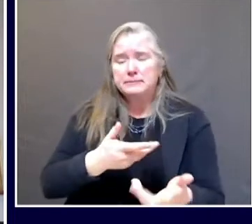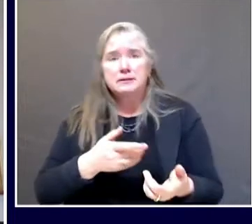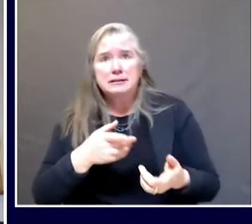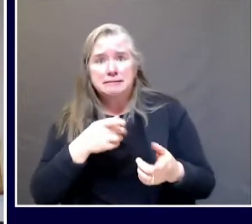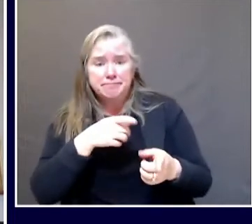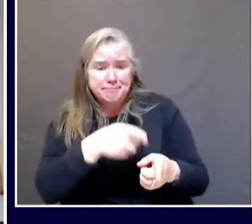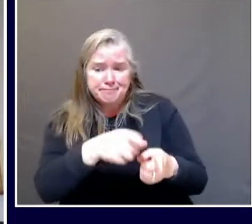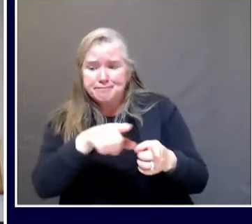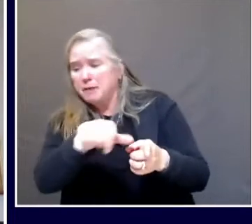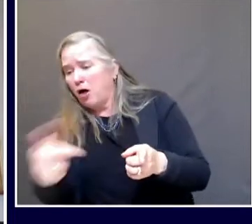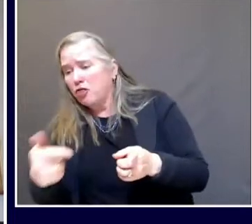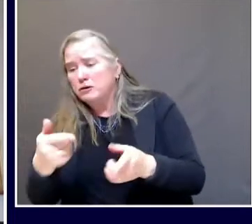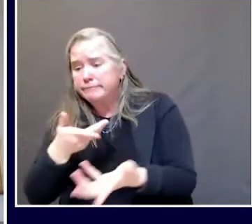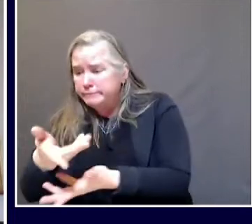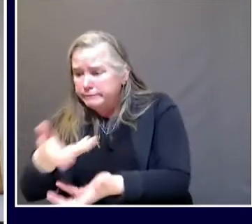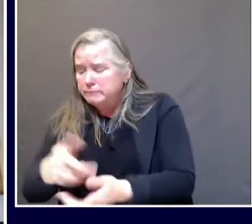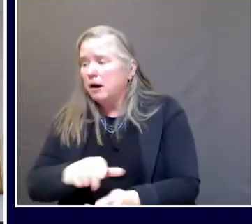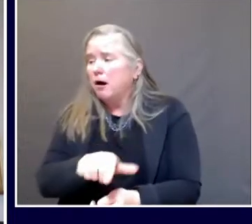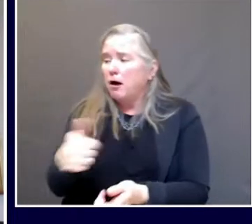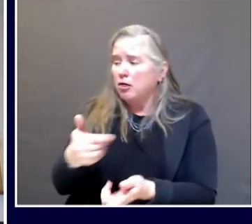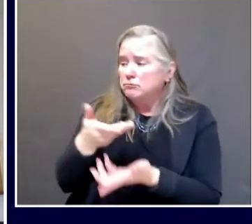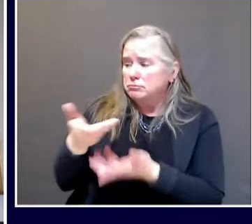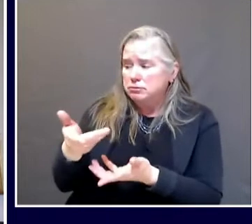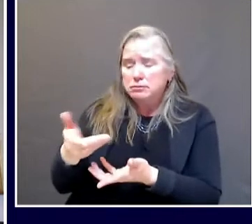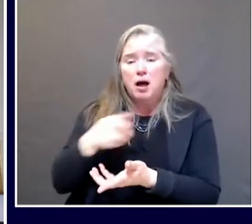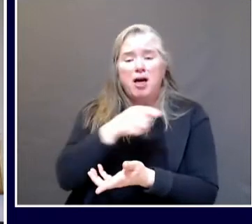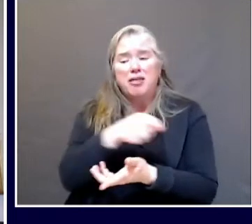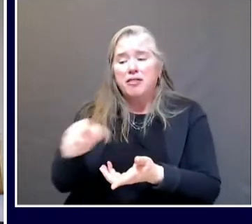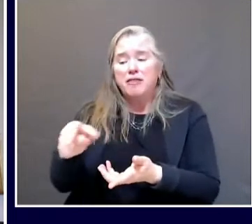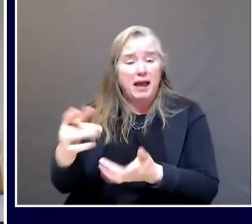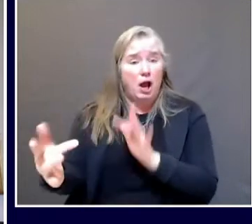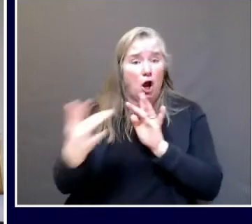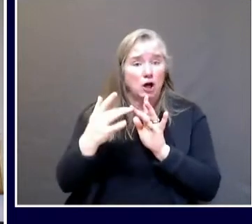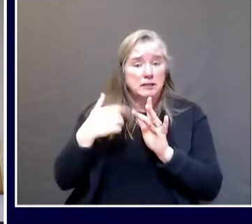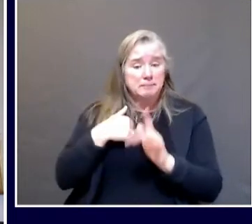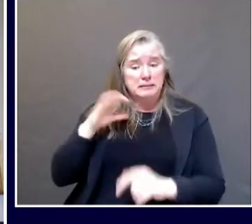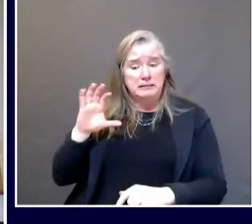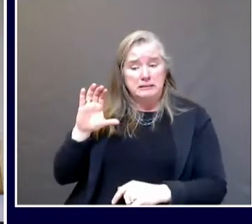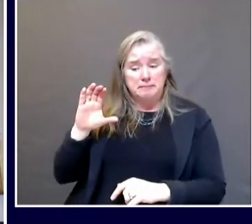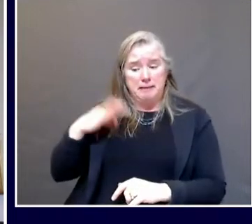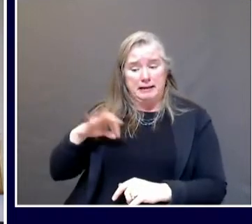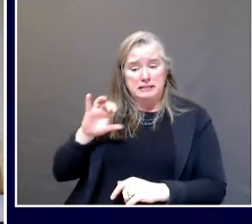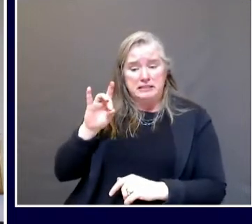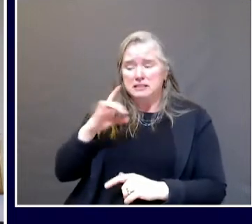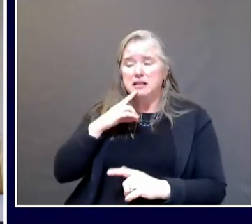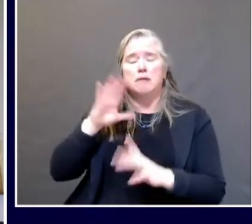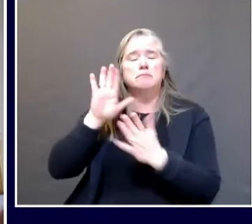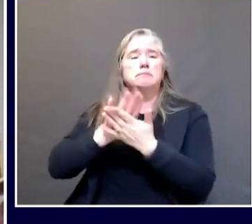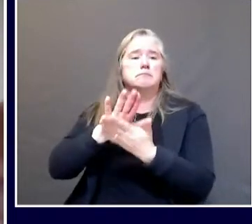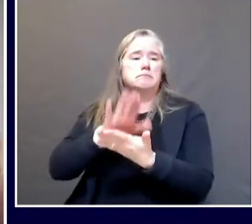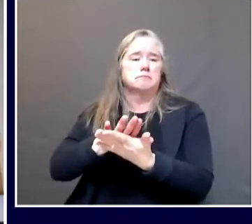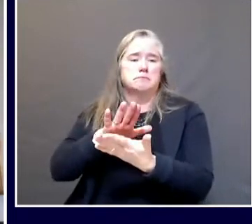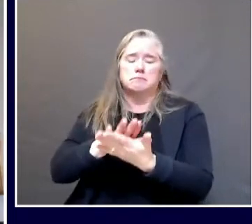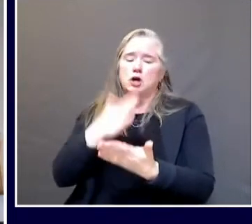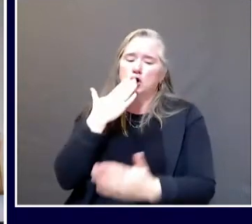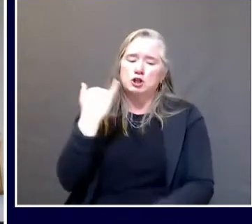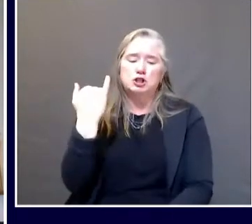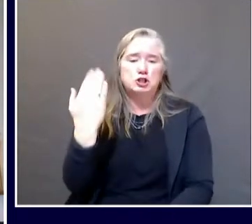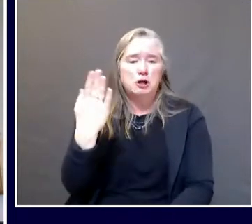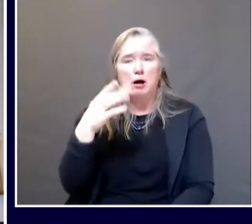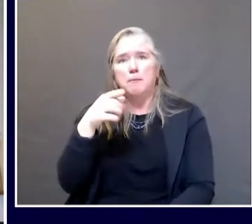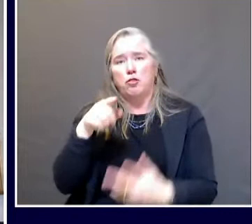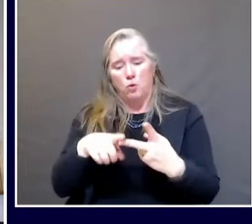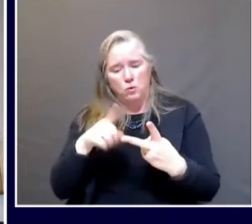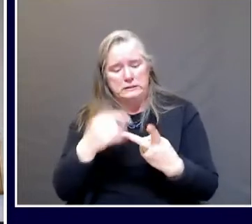facility owners and operators have been, they've been rave reviews. But that's how we go about the allocations for both of those